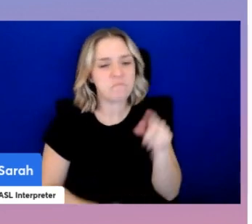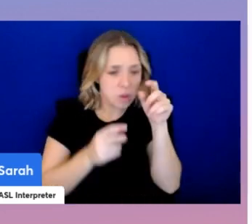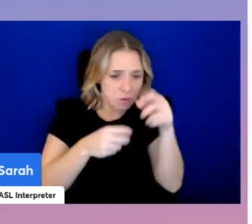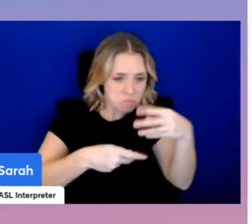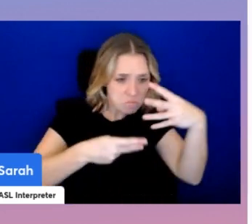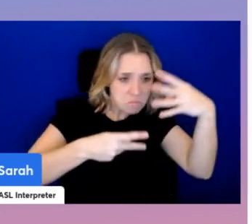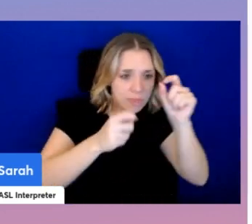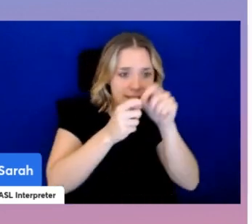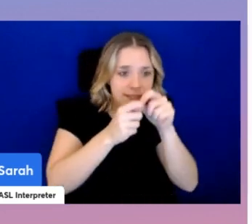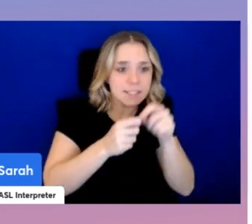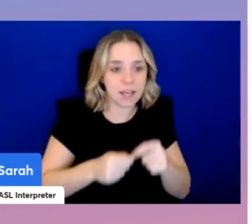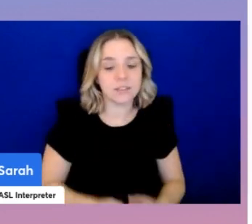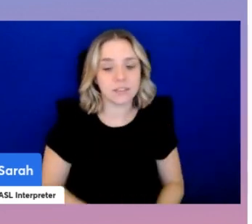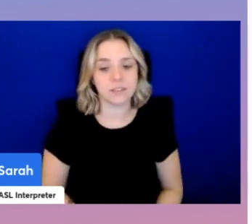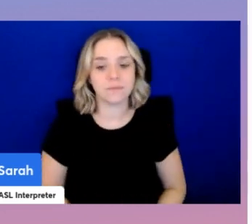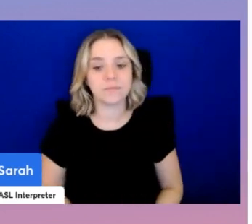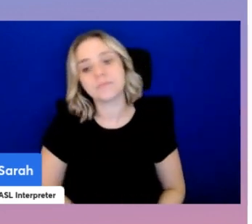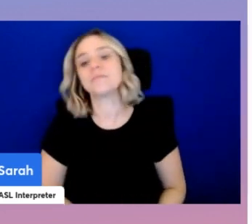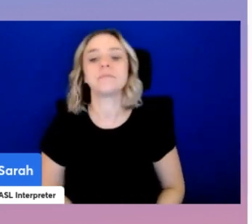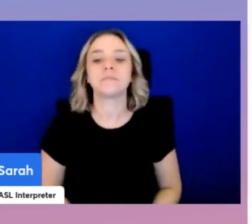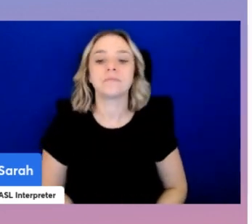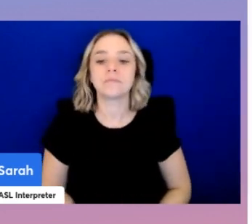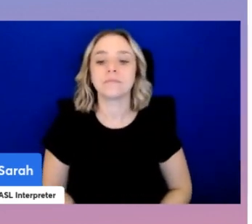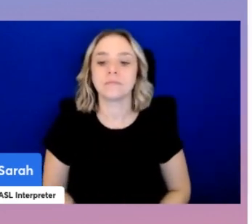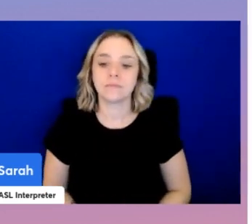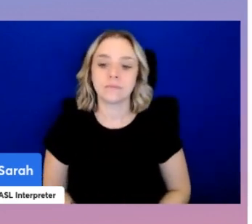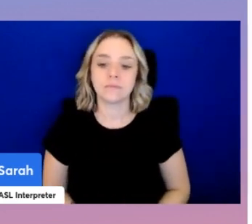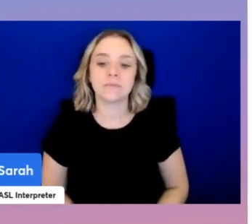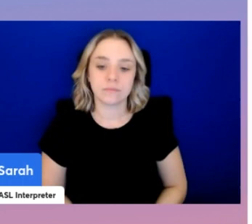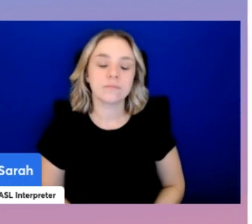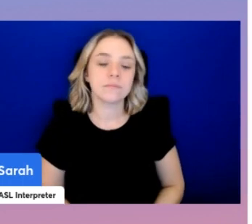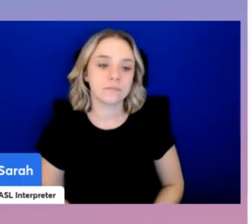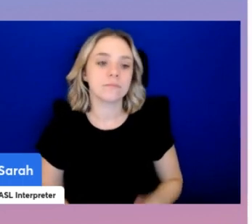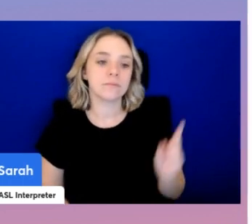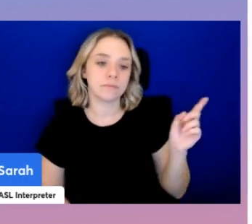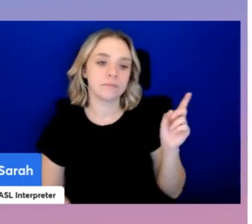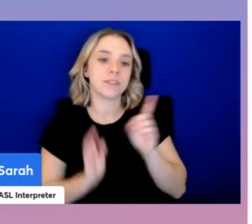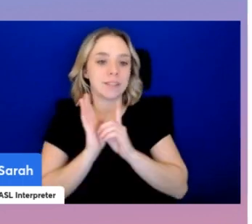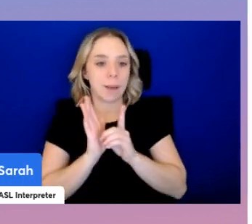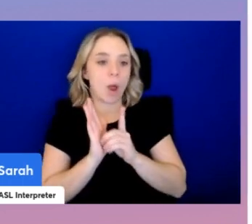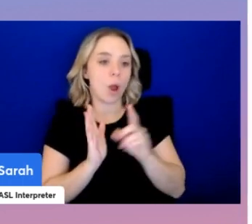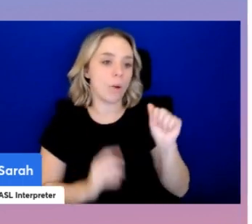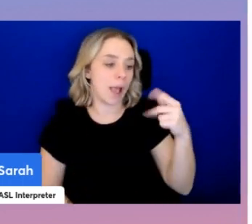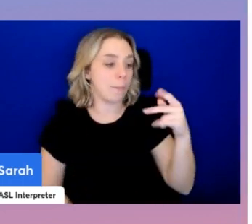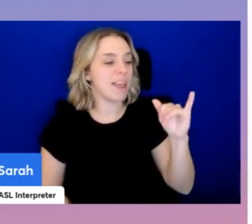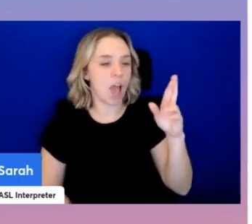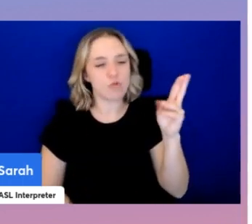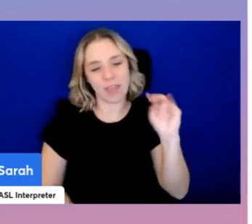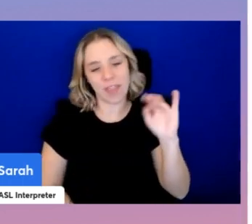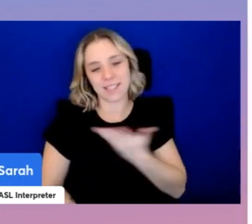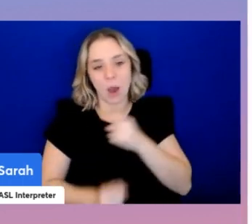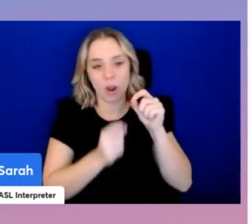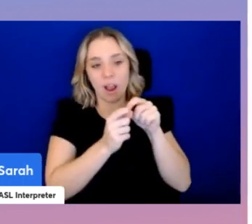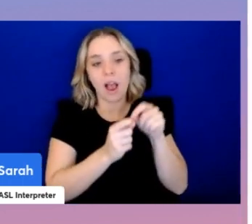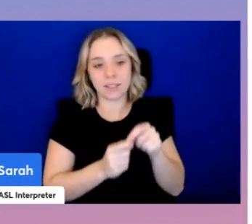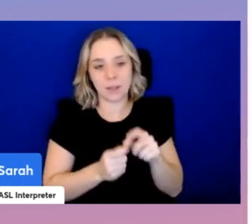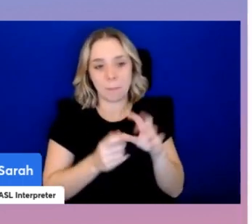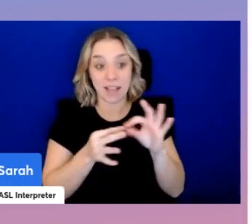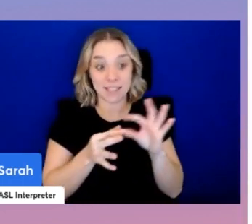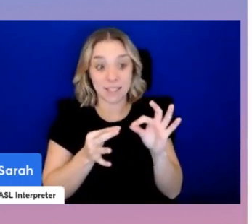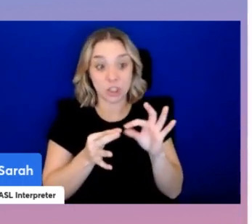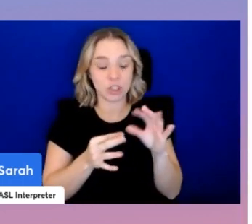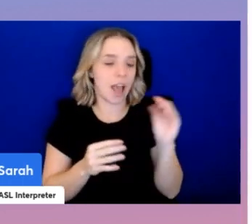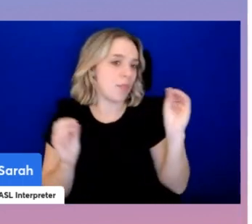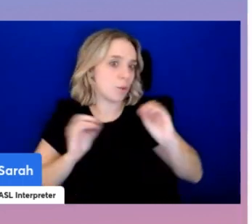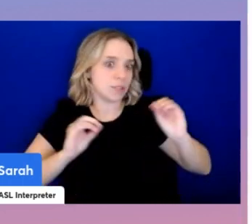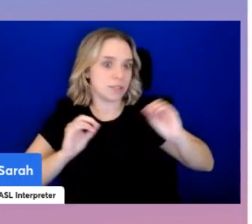run. HashiCorp demo, this demo API run is our custom message. And there was nothing in